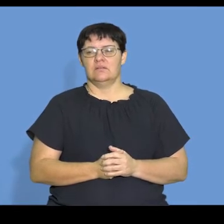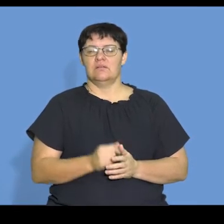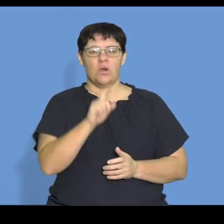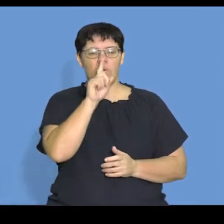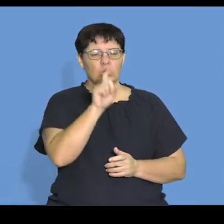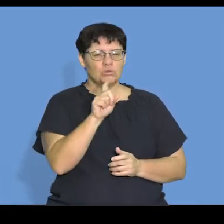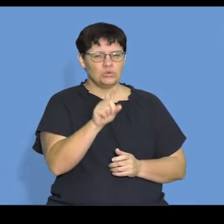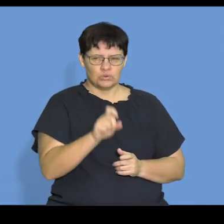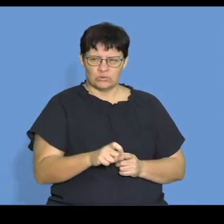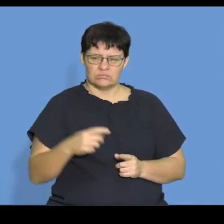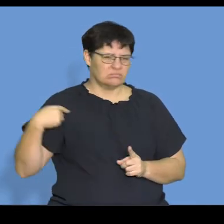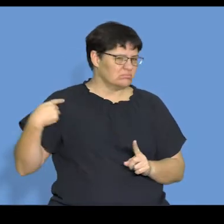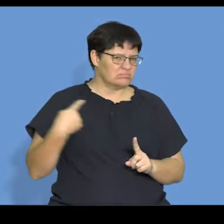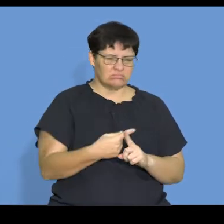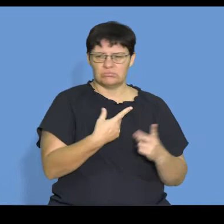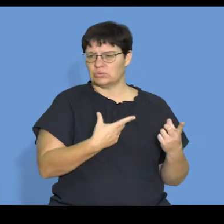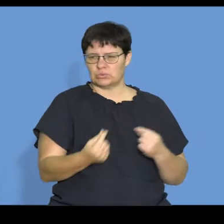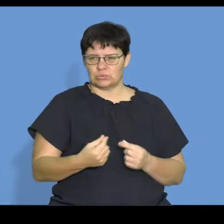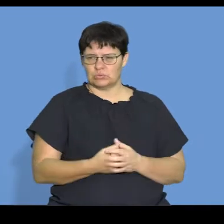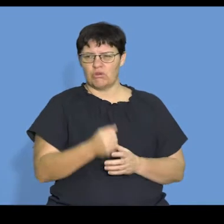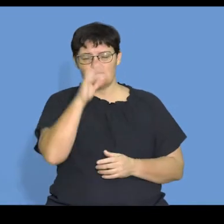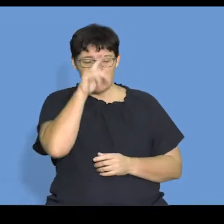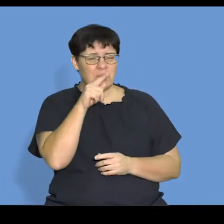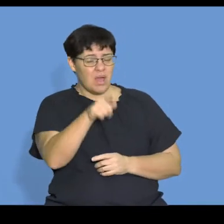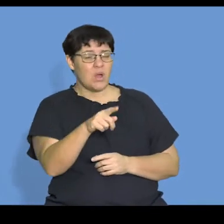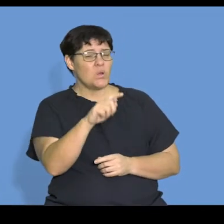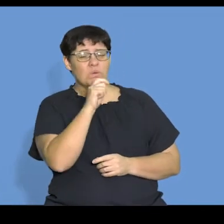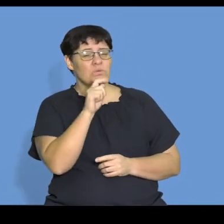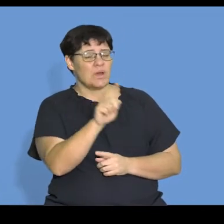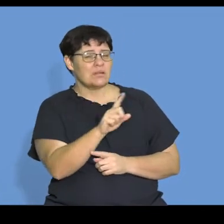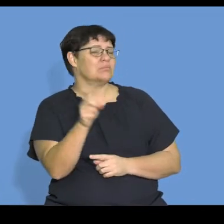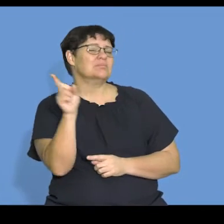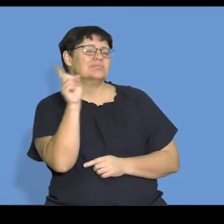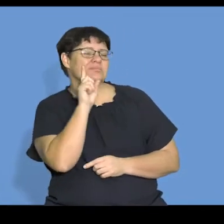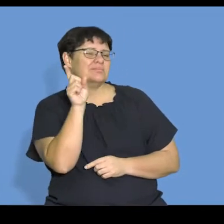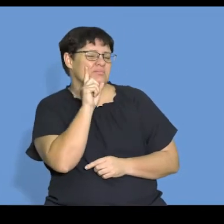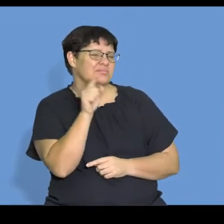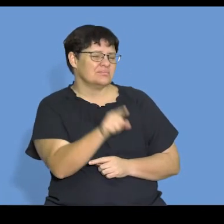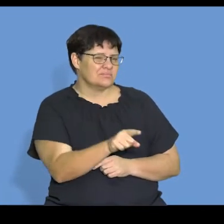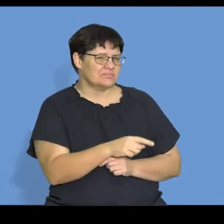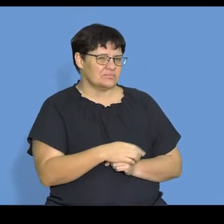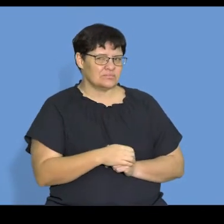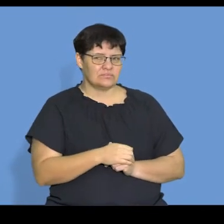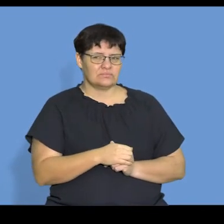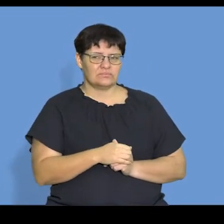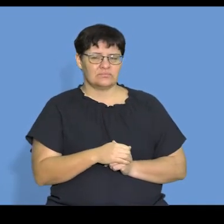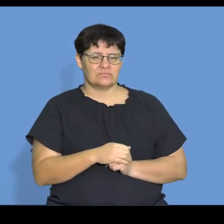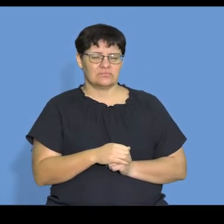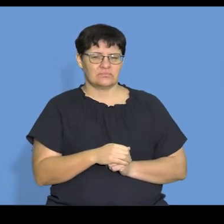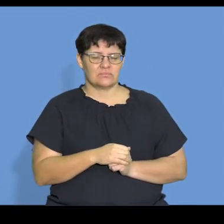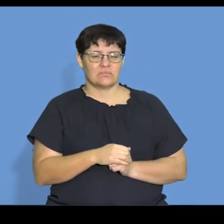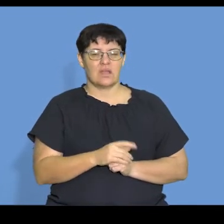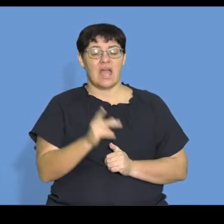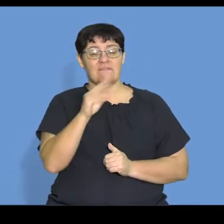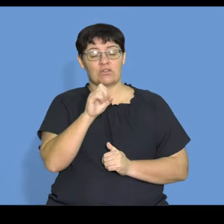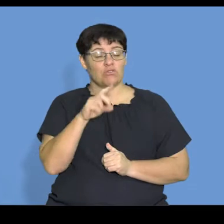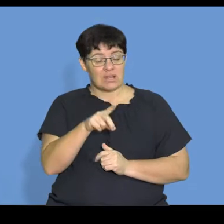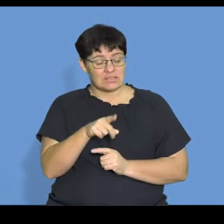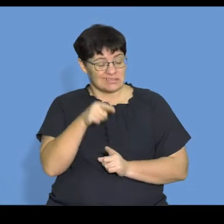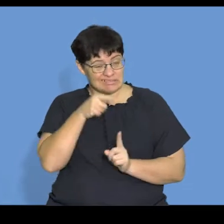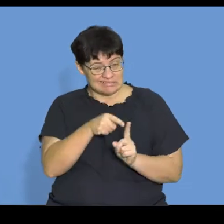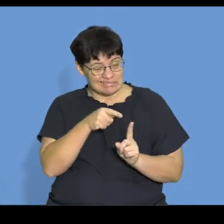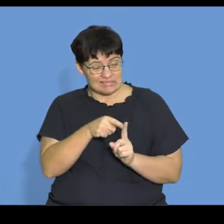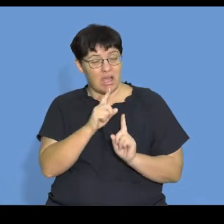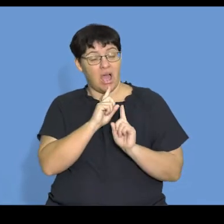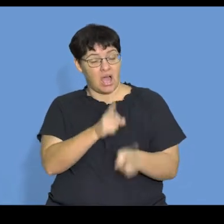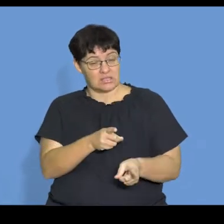done thus far. Remember, I said you always need to test whether your factorized version of the answer will